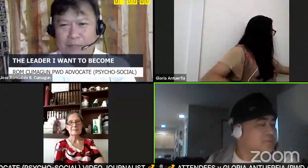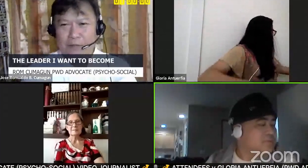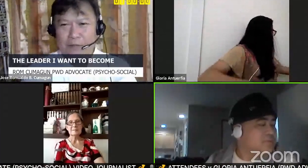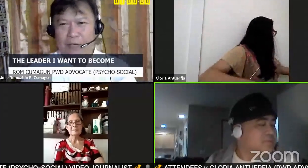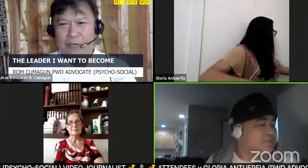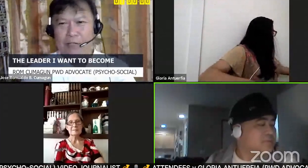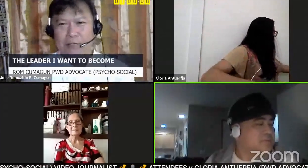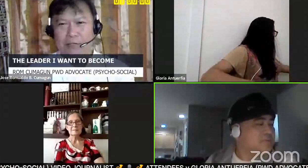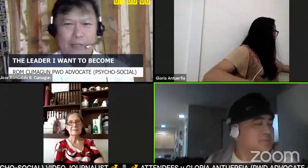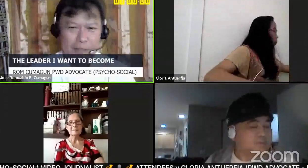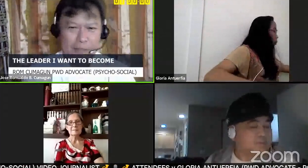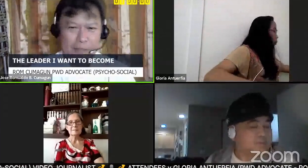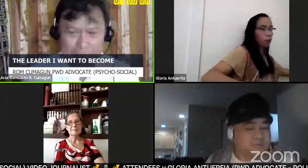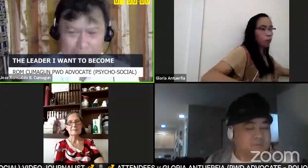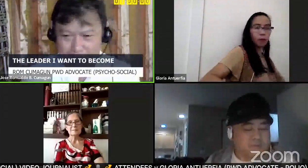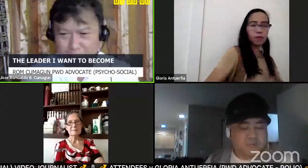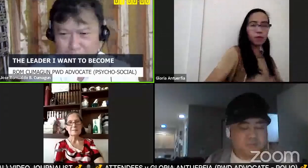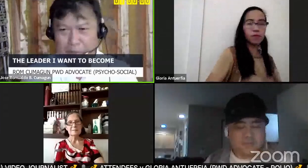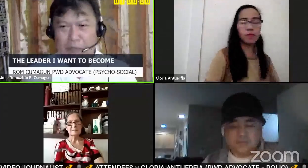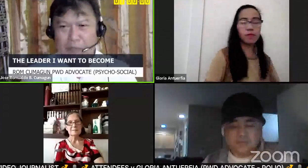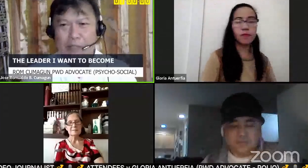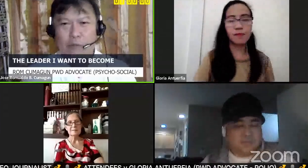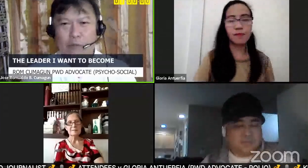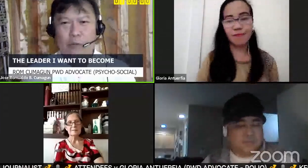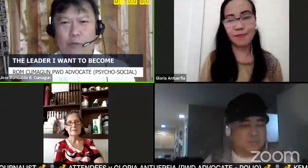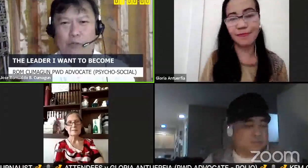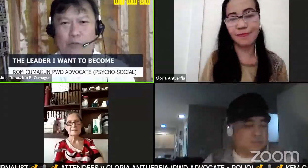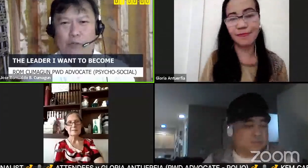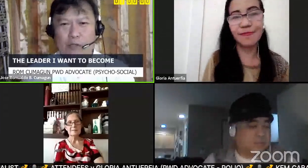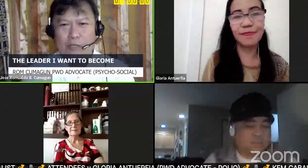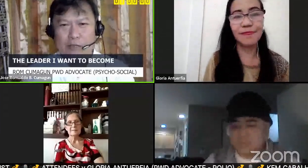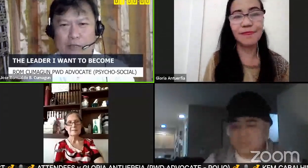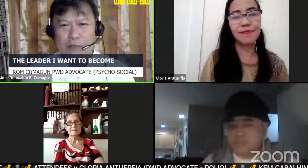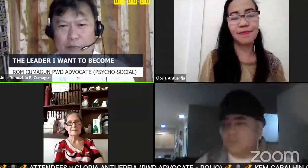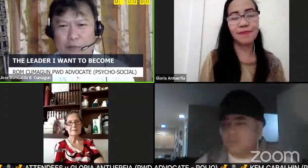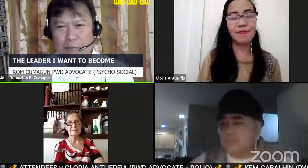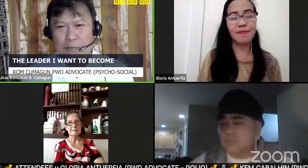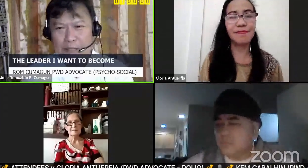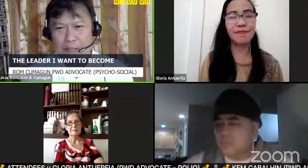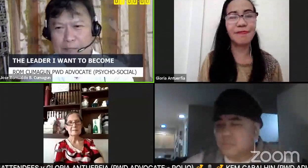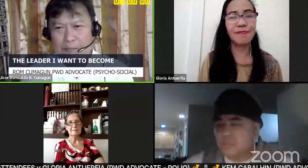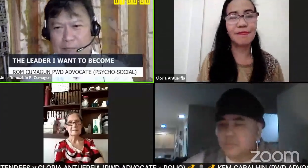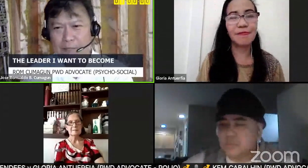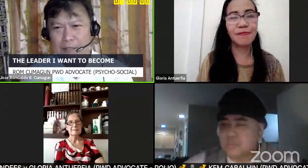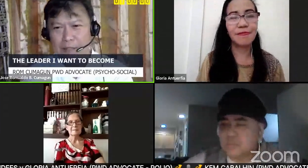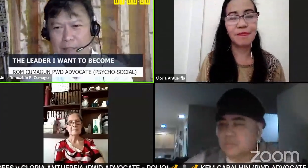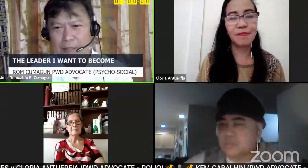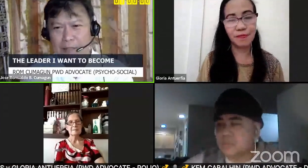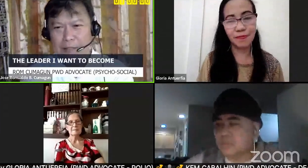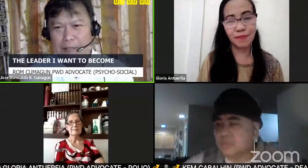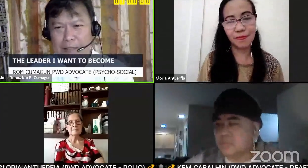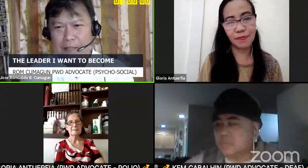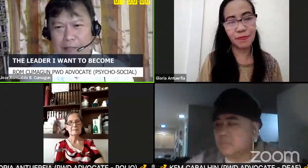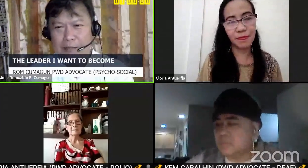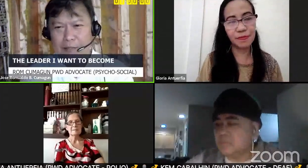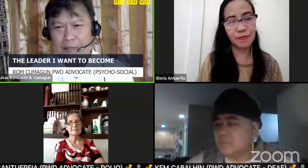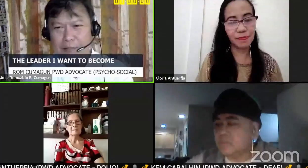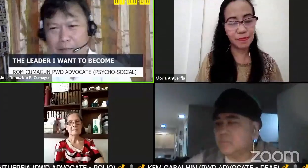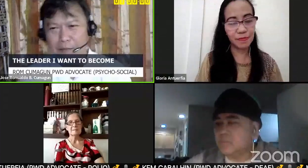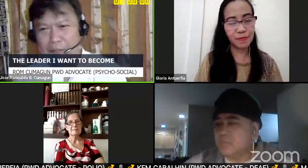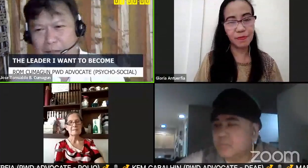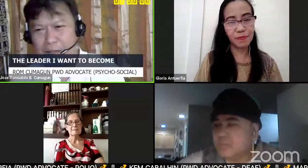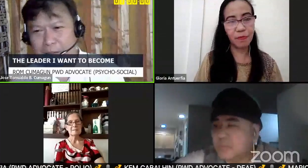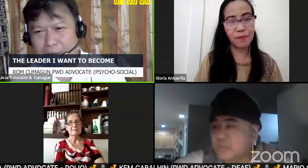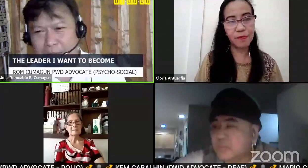counting. So, friends, feel free to join this Zoom meeting,